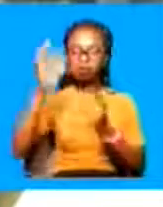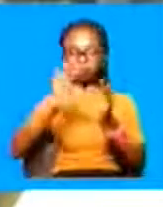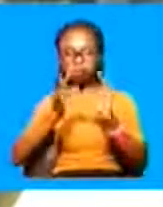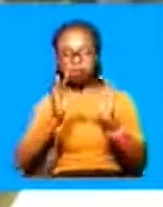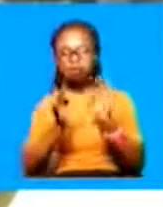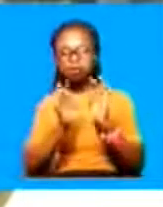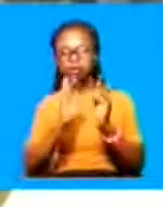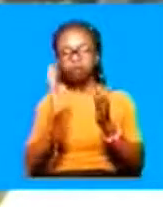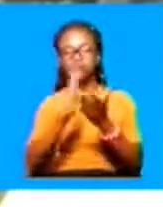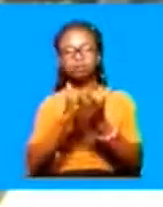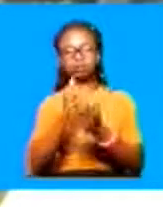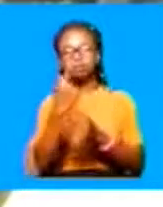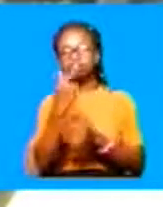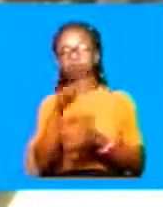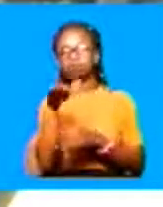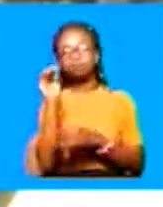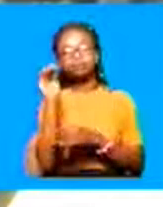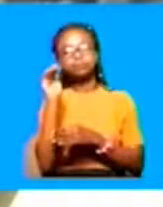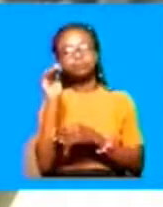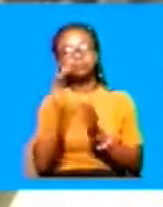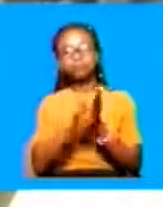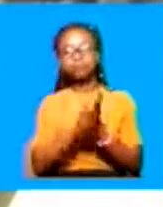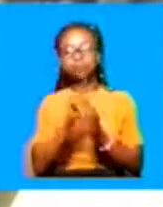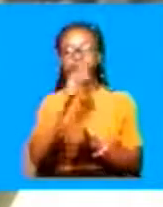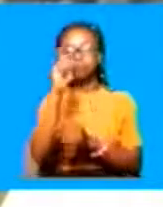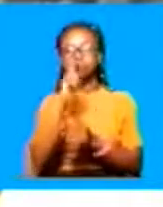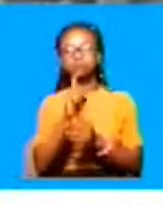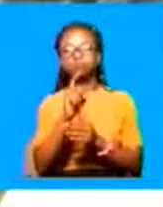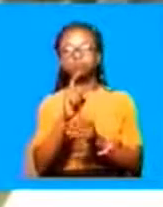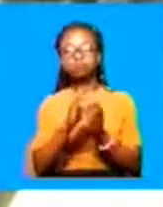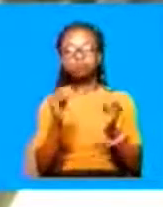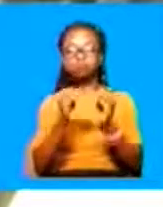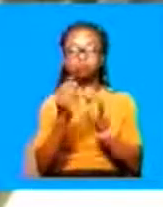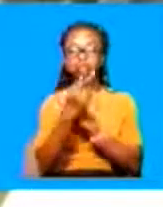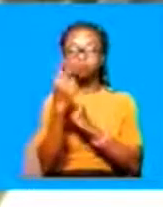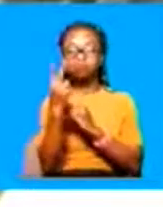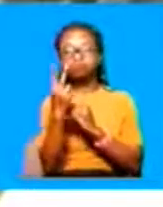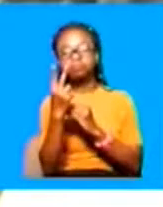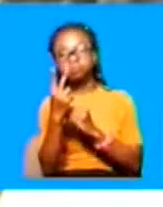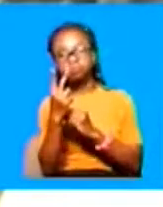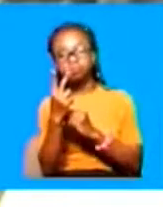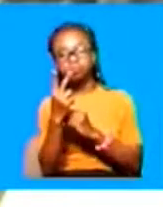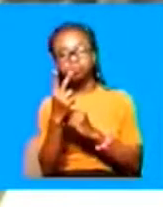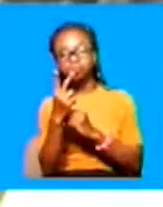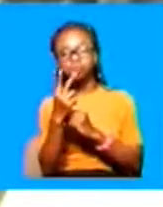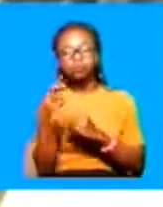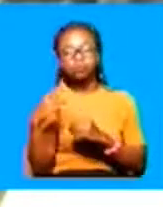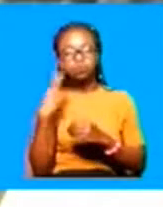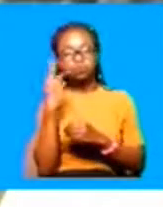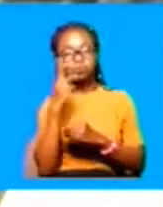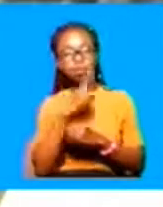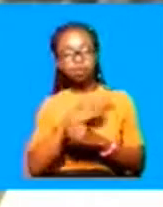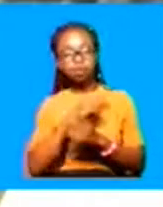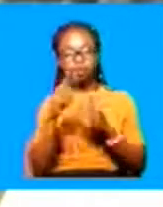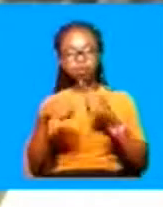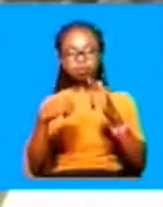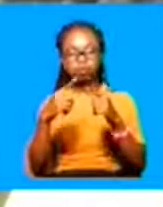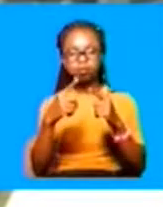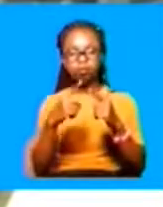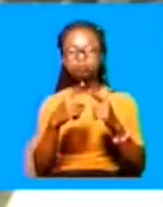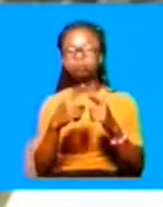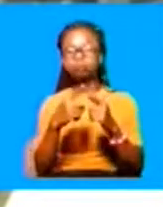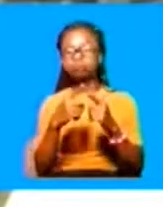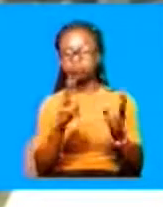if someone asks a question. Number 2, we are going to